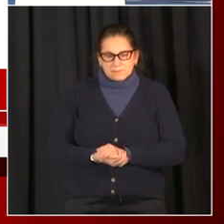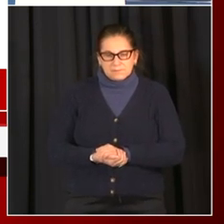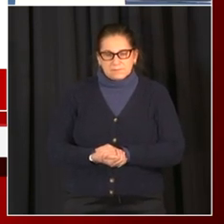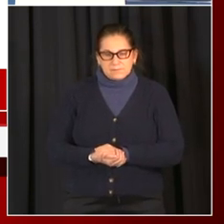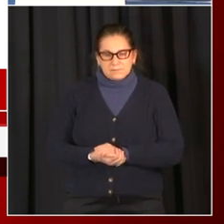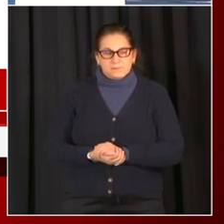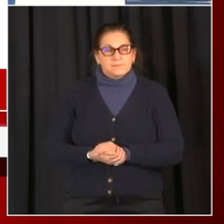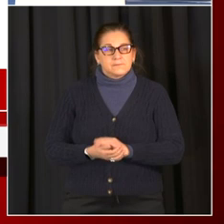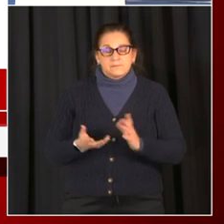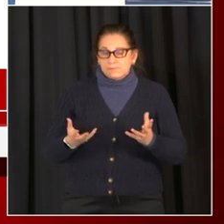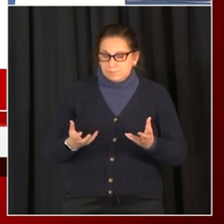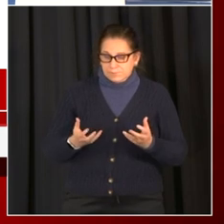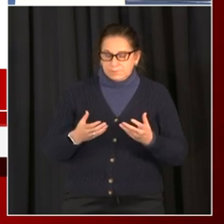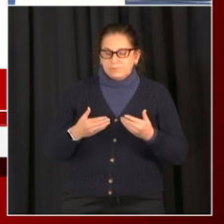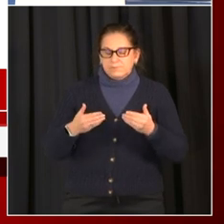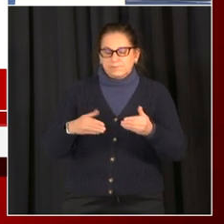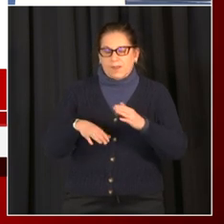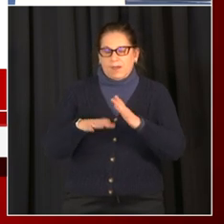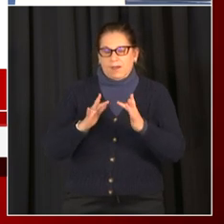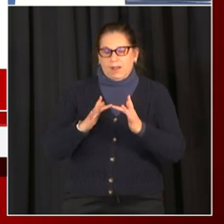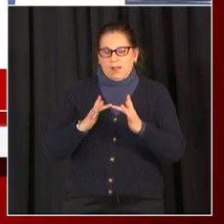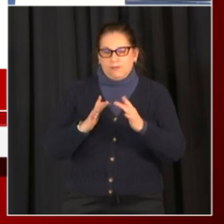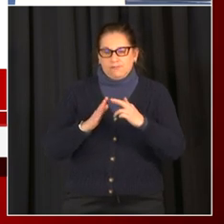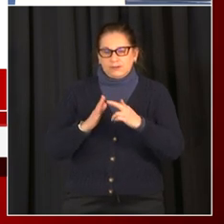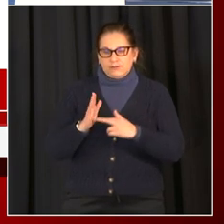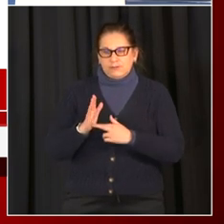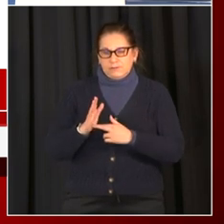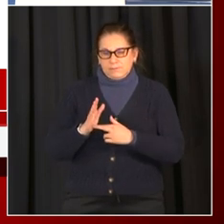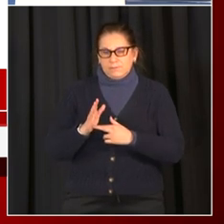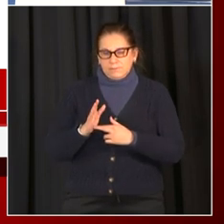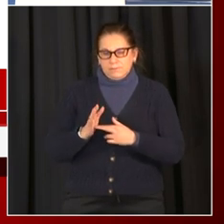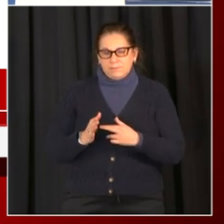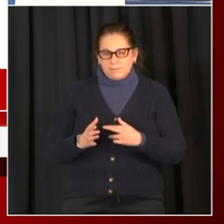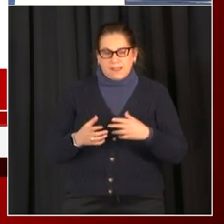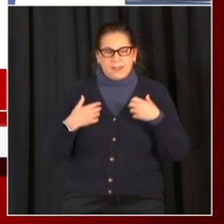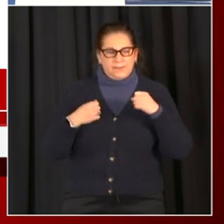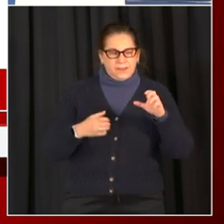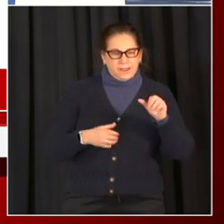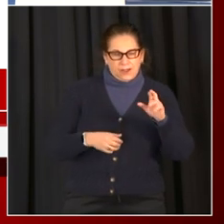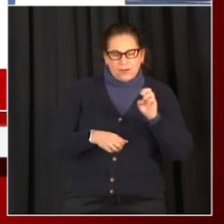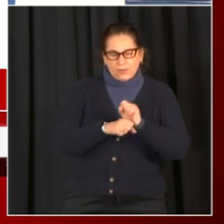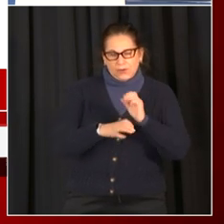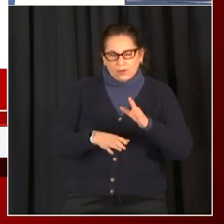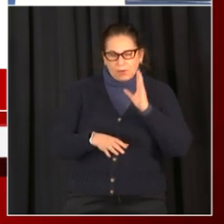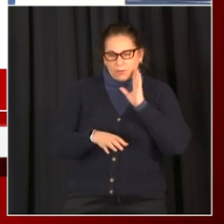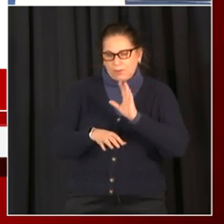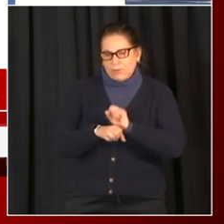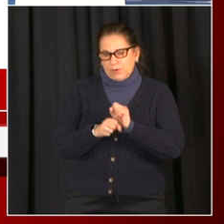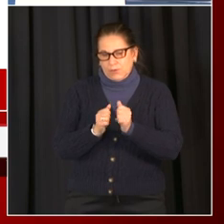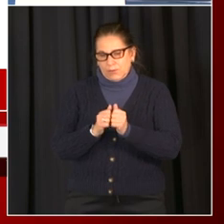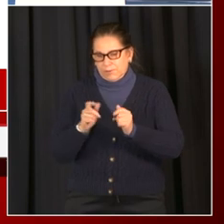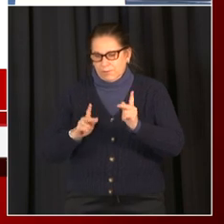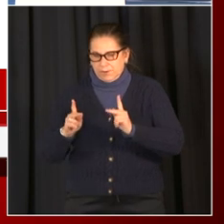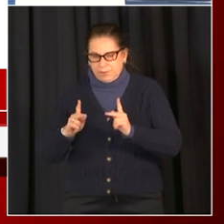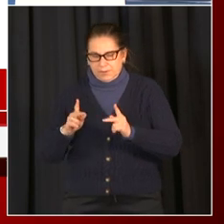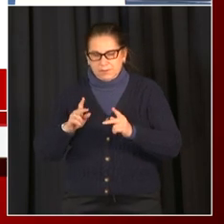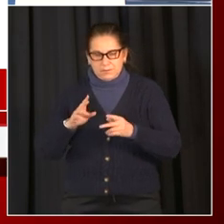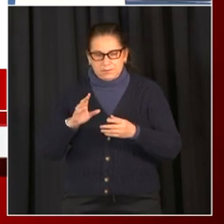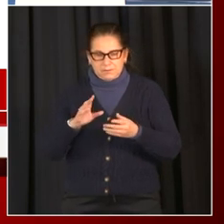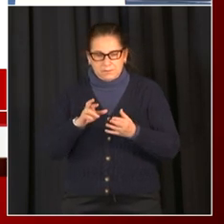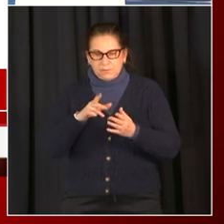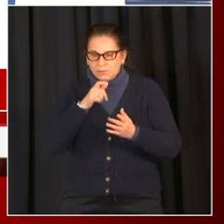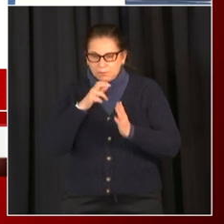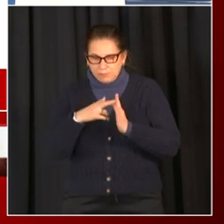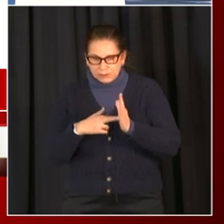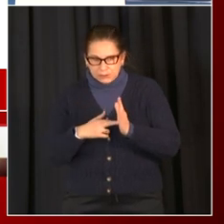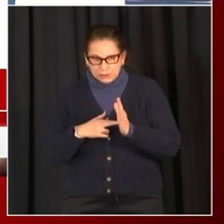workers to these access points to help schedule and connect to vaccination in this week, at the end of this week and coming